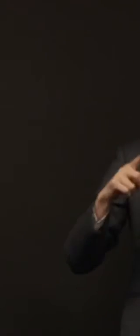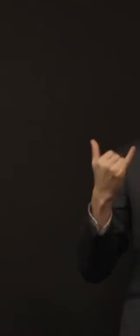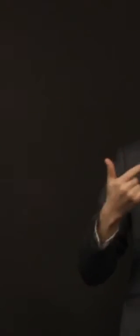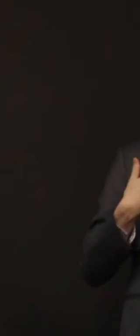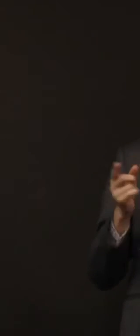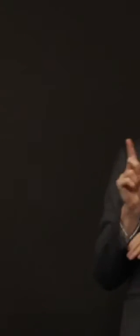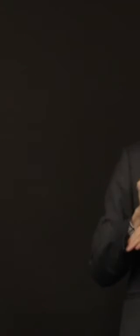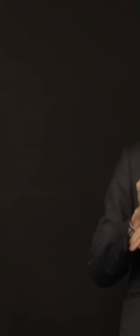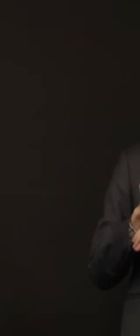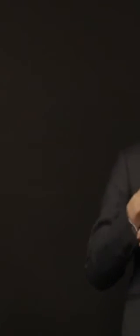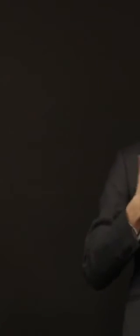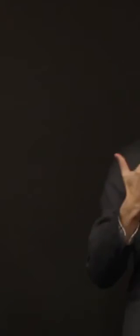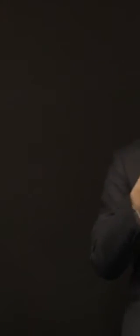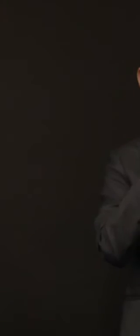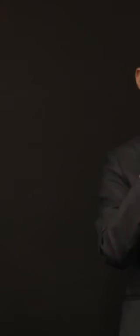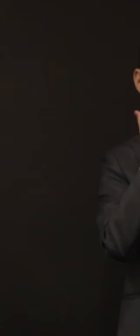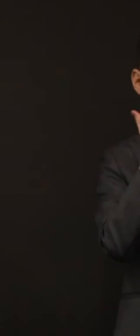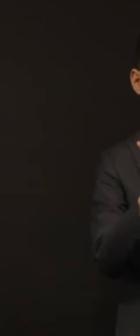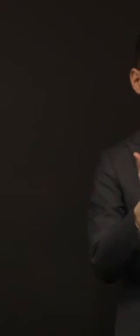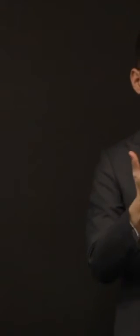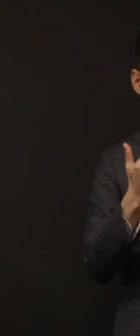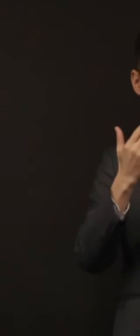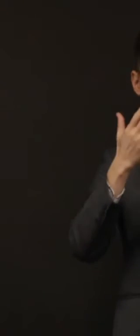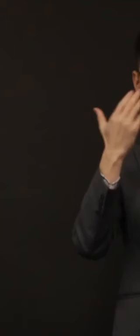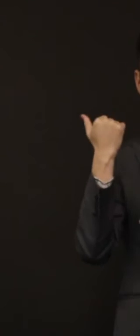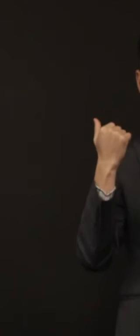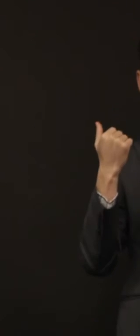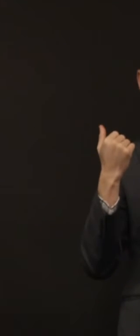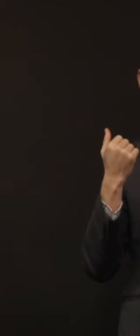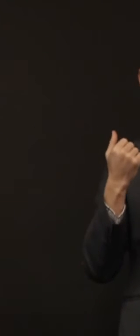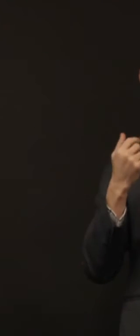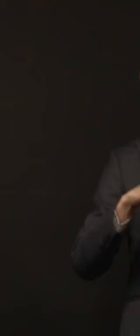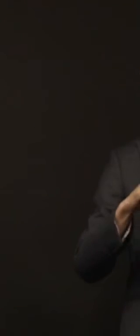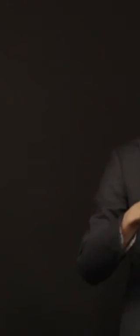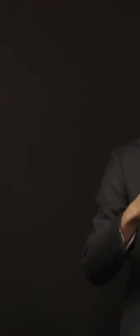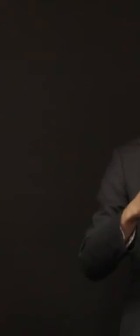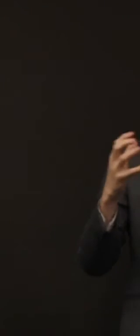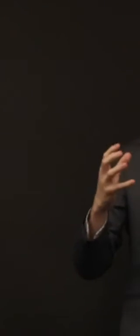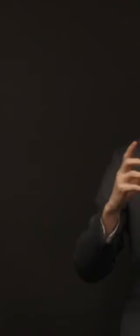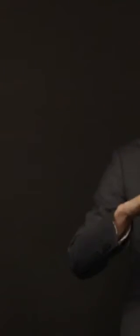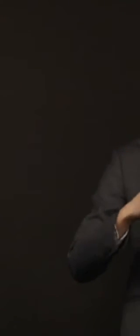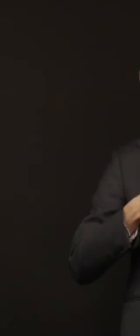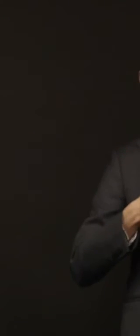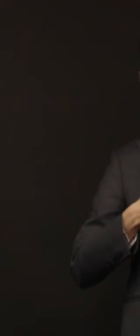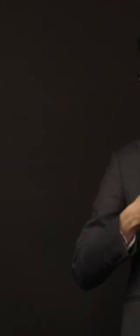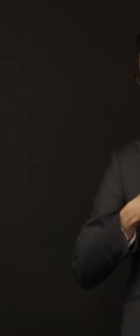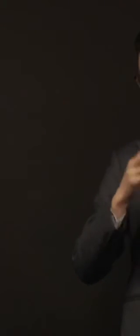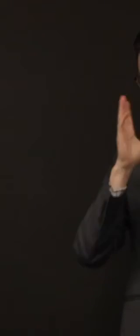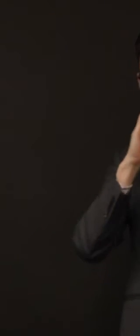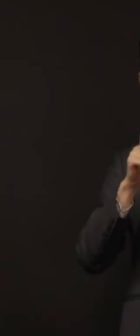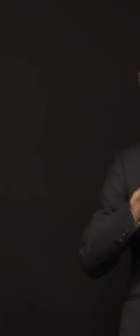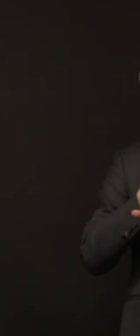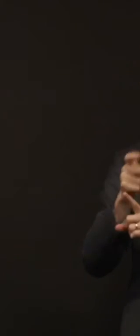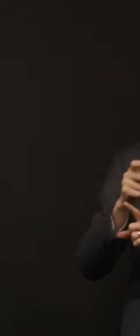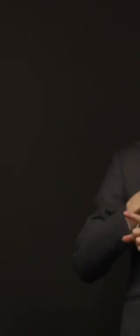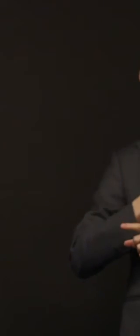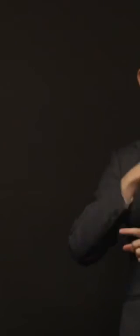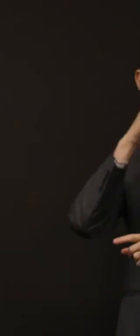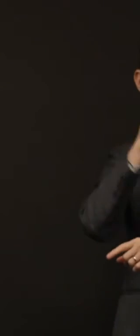I'm here, I want to say thank you because it means everything to me. I'm going to be presenting this to Jeff.